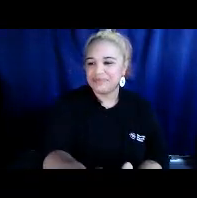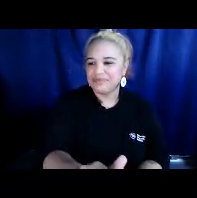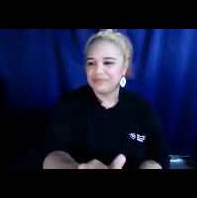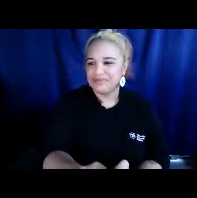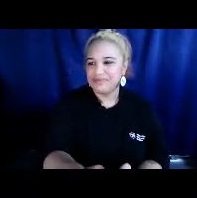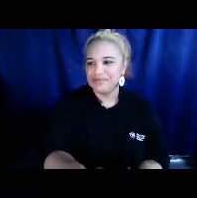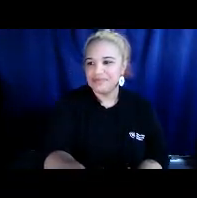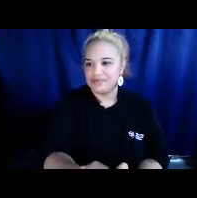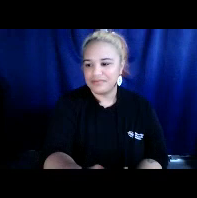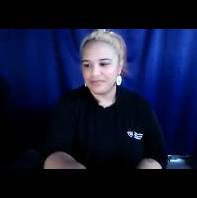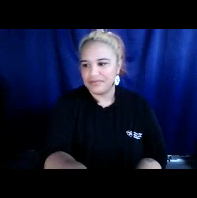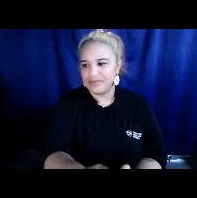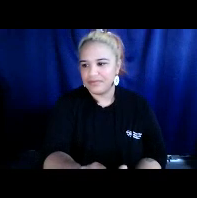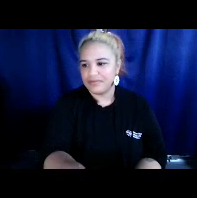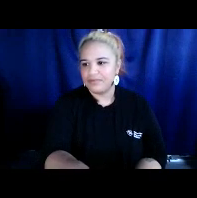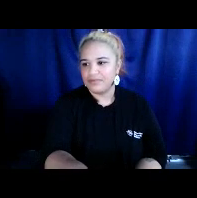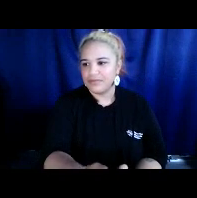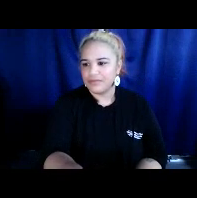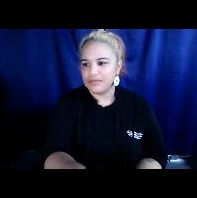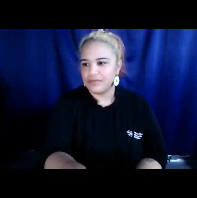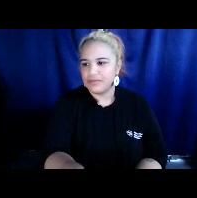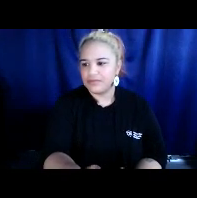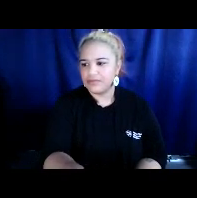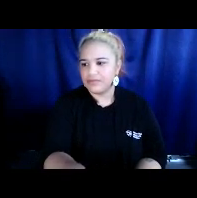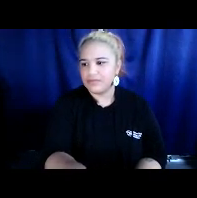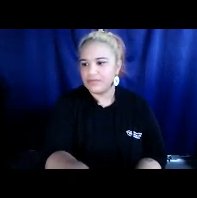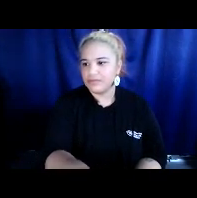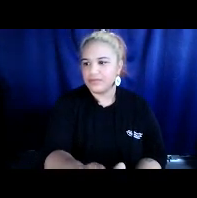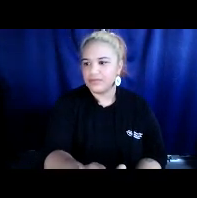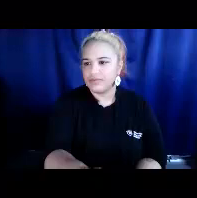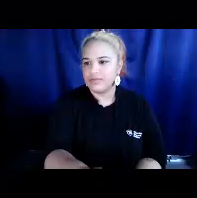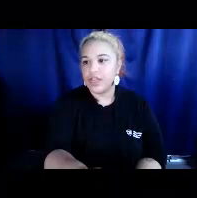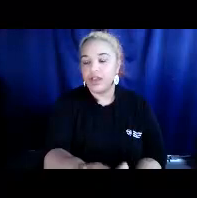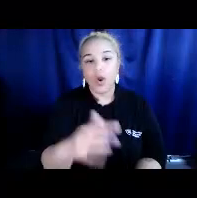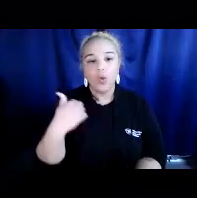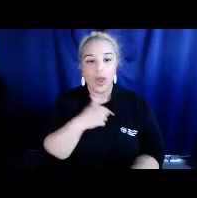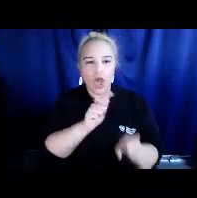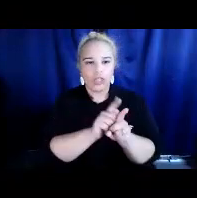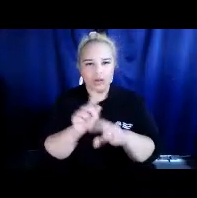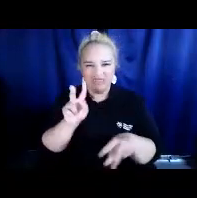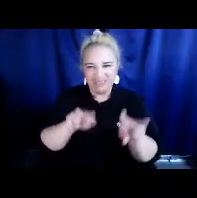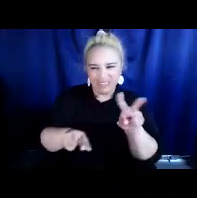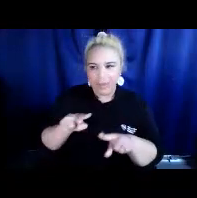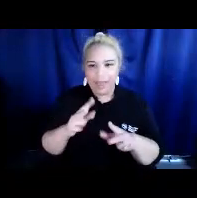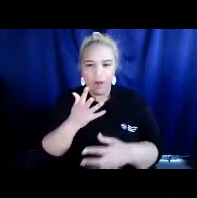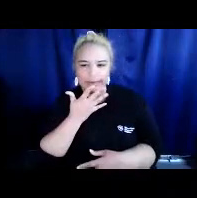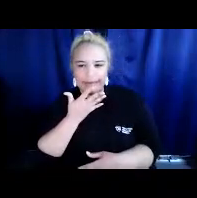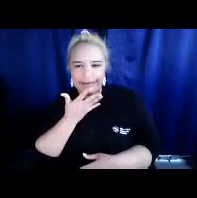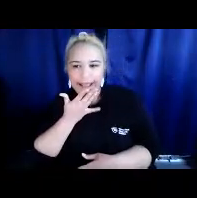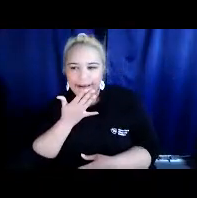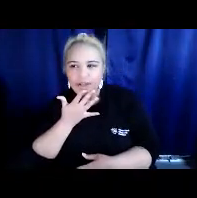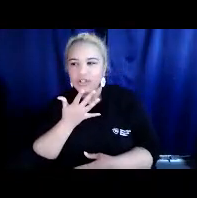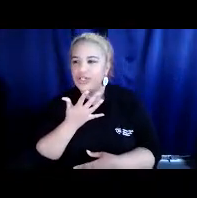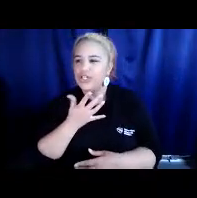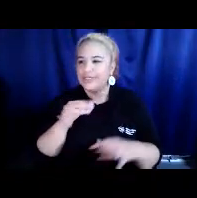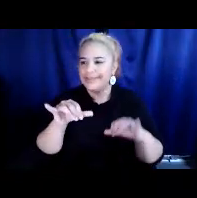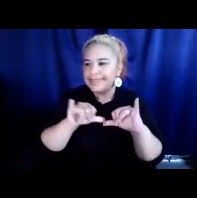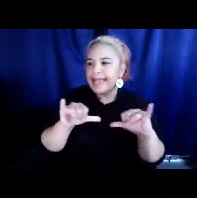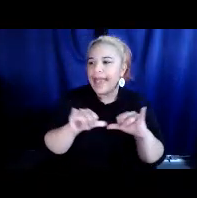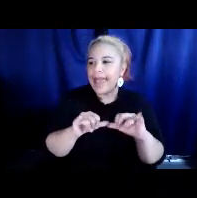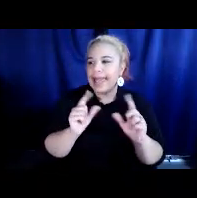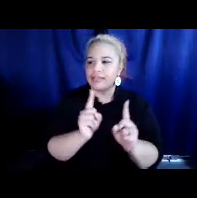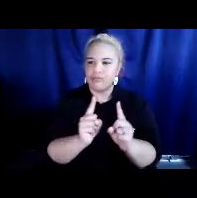today's webinar is about understanding sensory inclusion and exploring strategies and tools available to make your workplace and